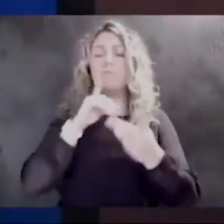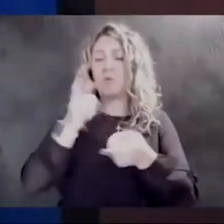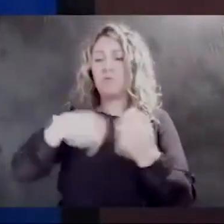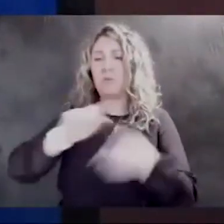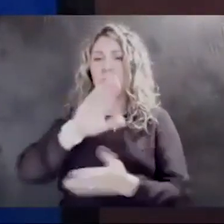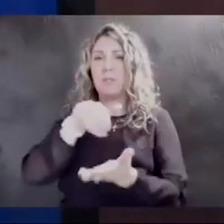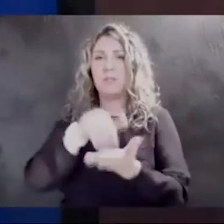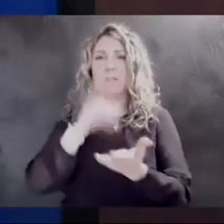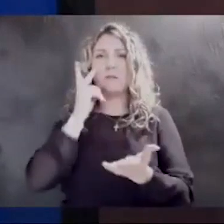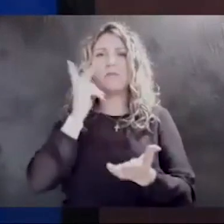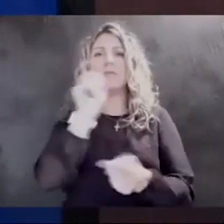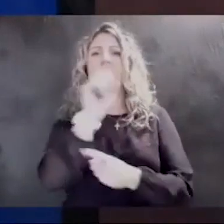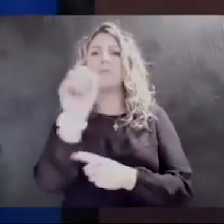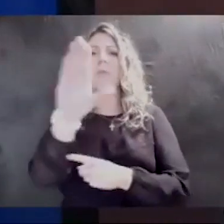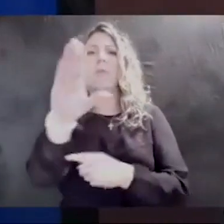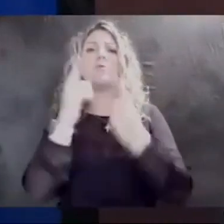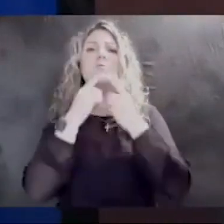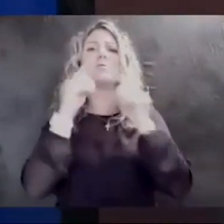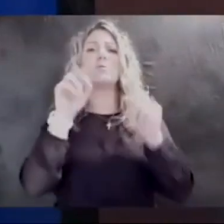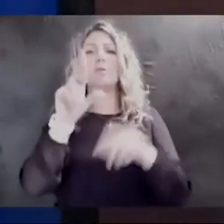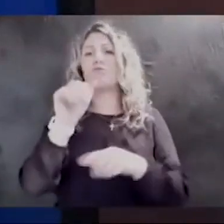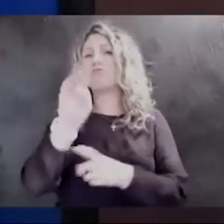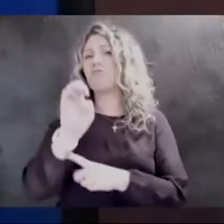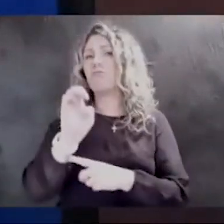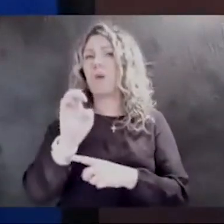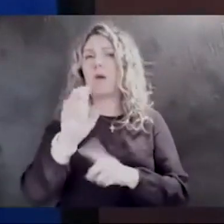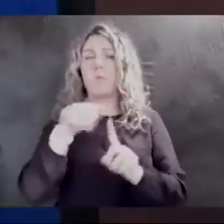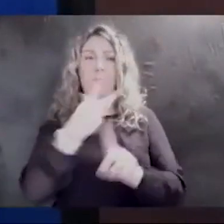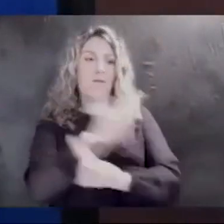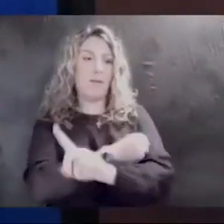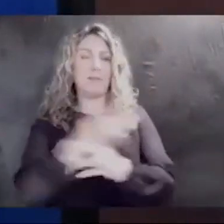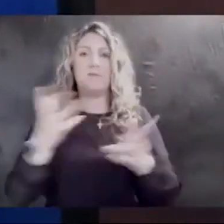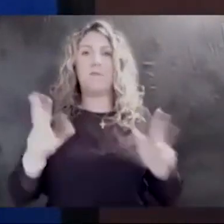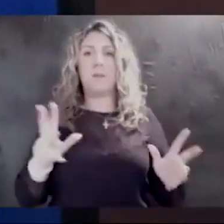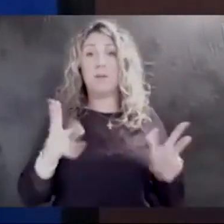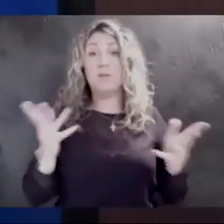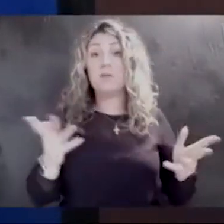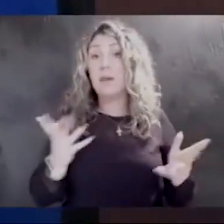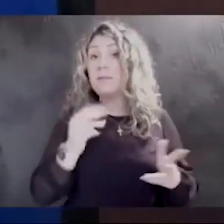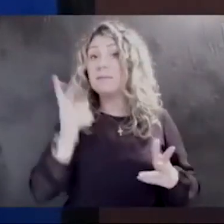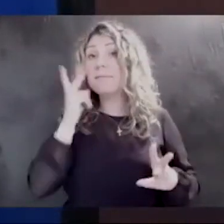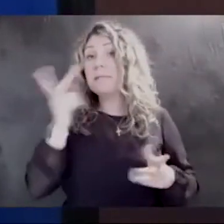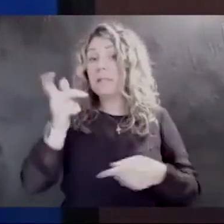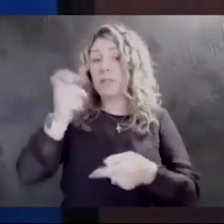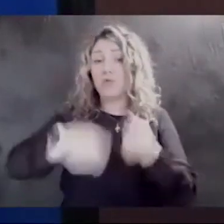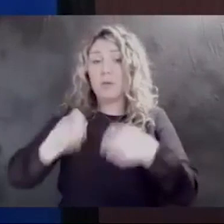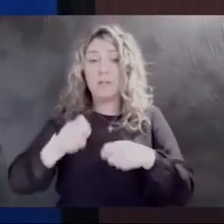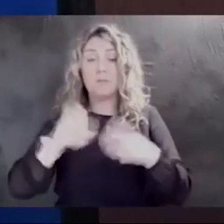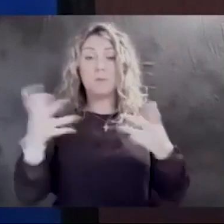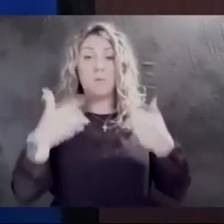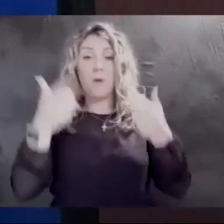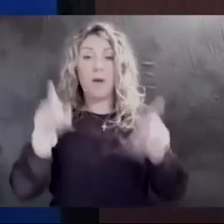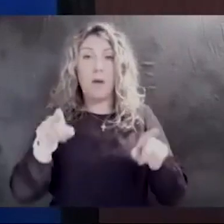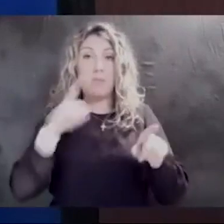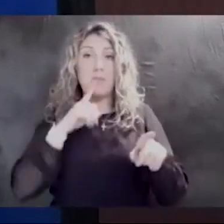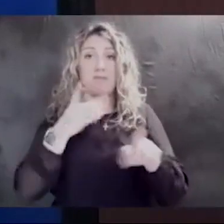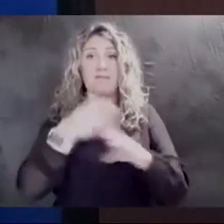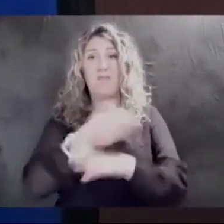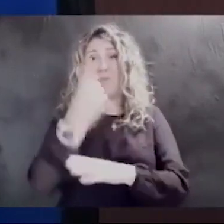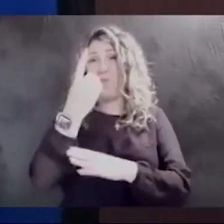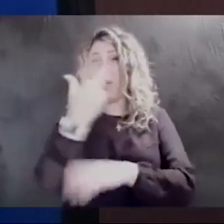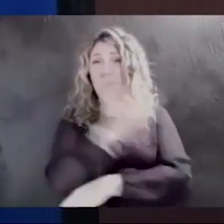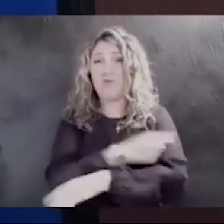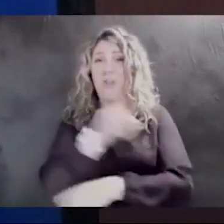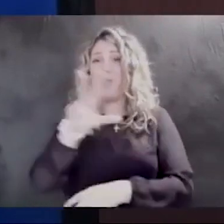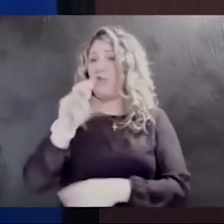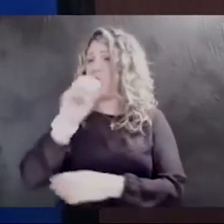their success rate is after vaccination. And what we're seeing in the transplant world is that after 1 shot, you have about a 30%, and after 2 shots,